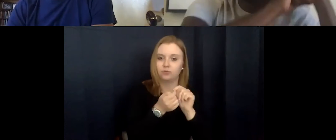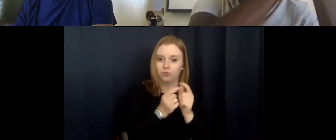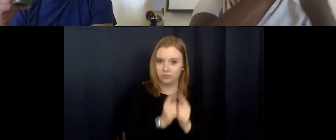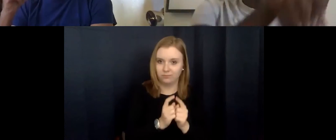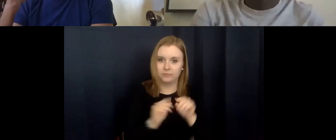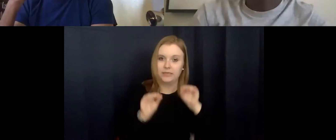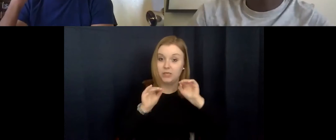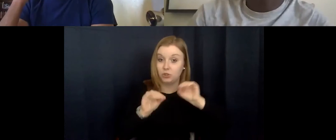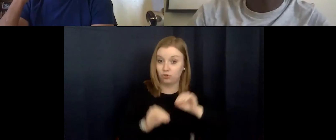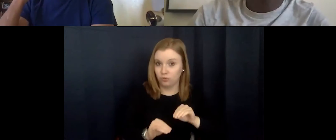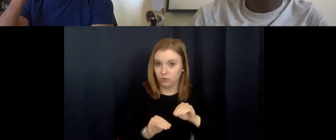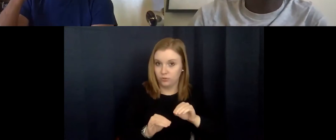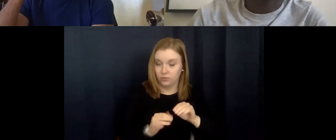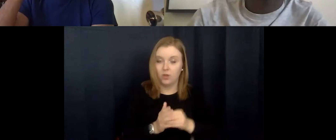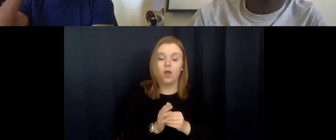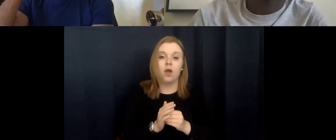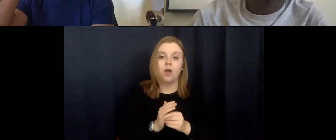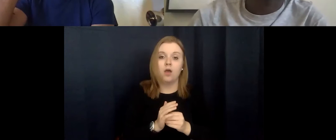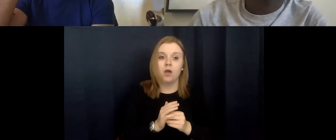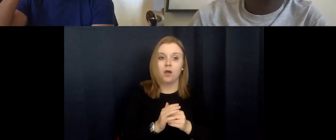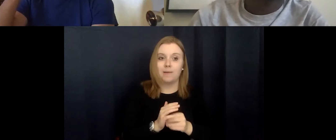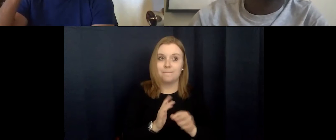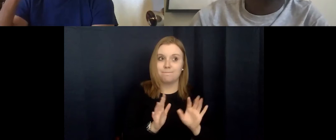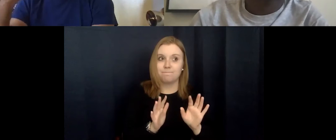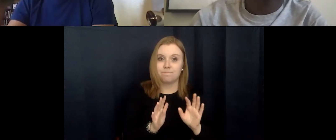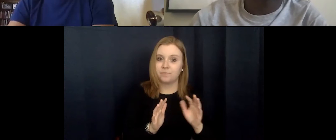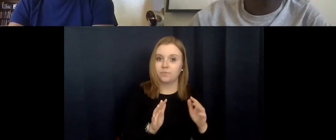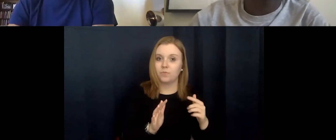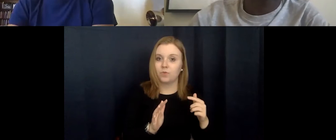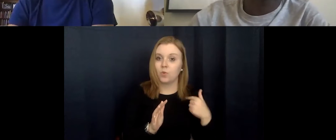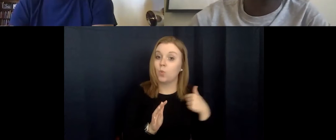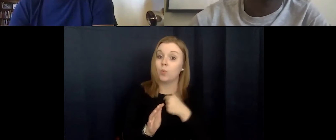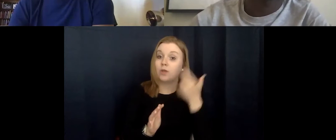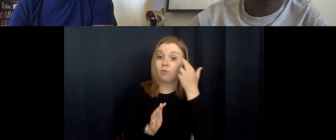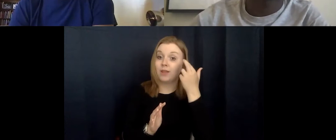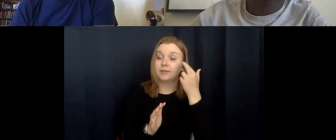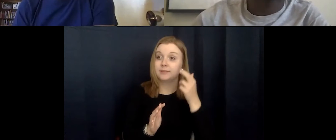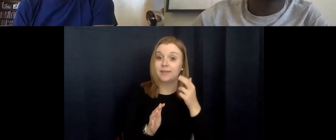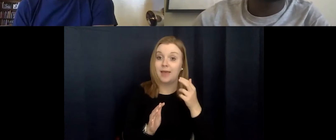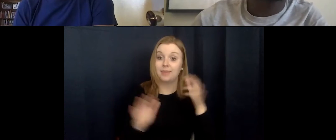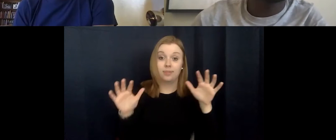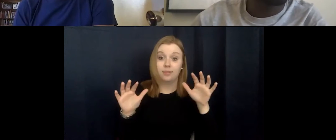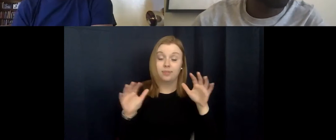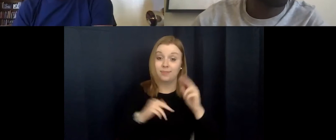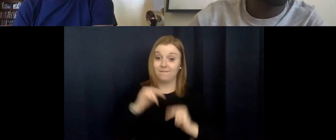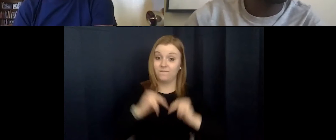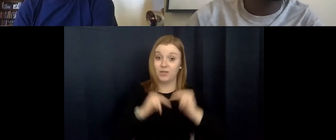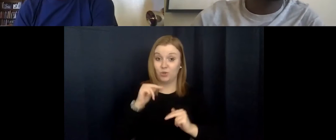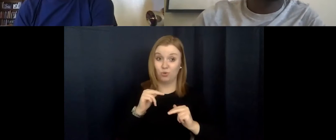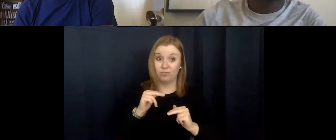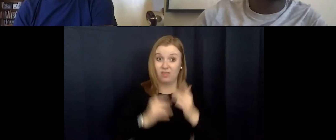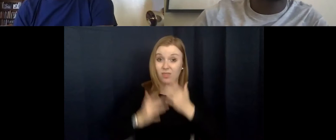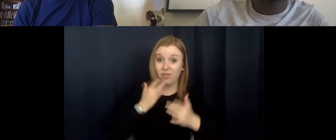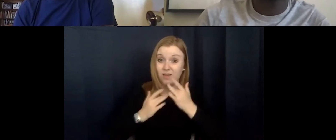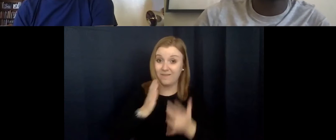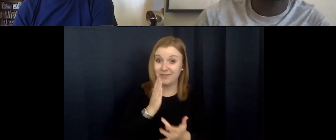inserts, we found that the lack of the venue's technological advancements was